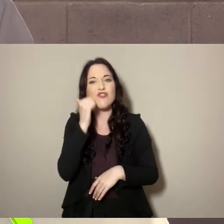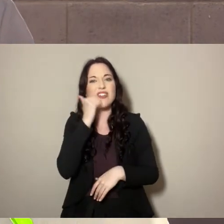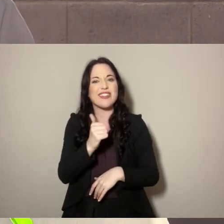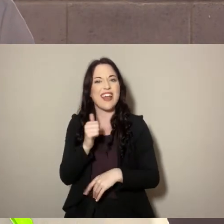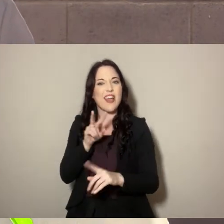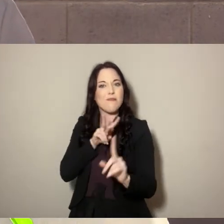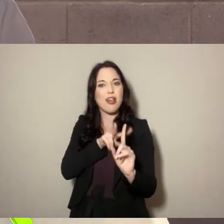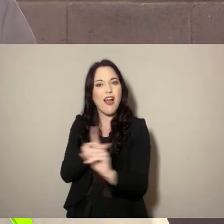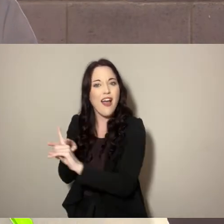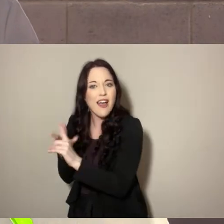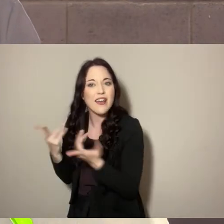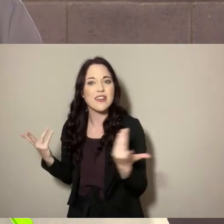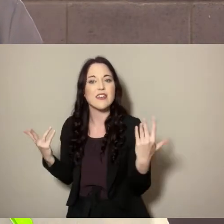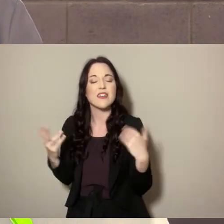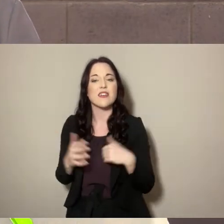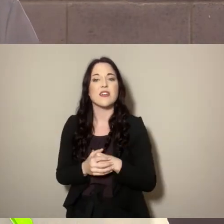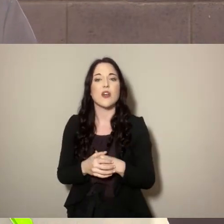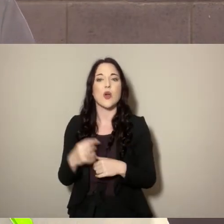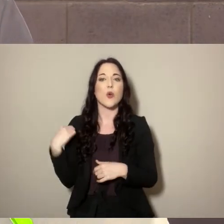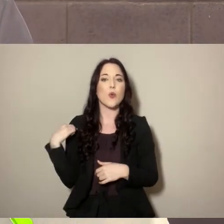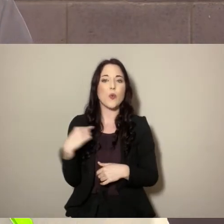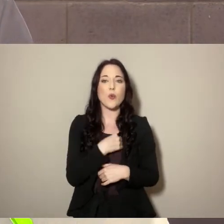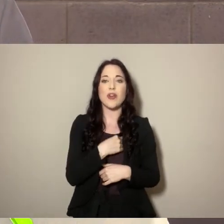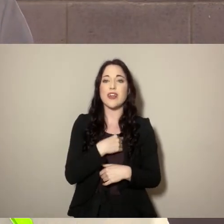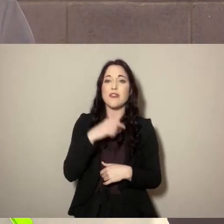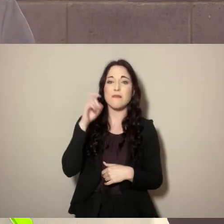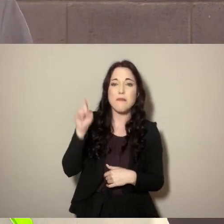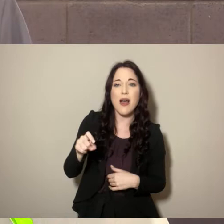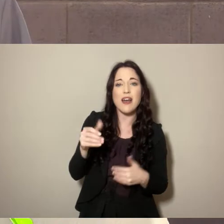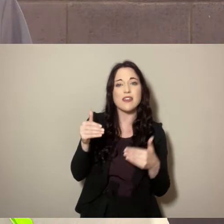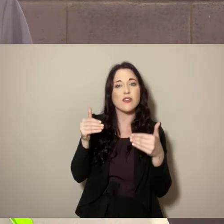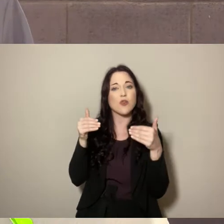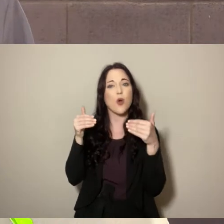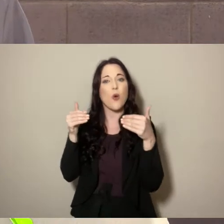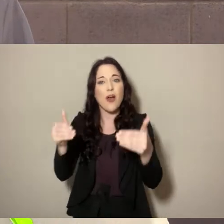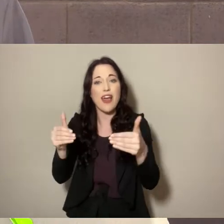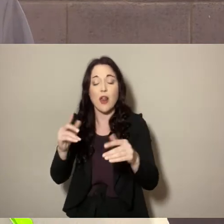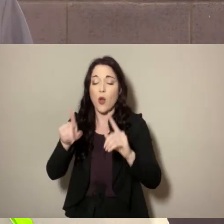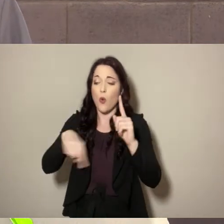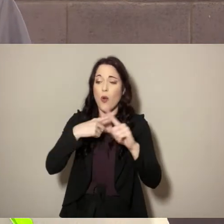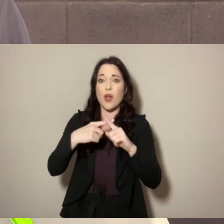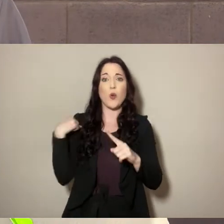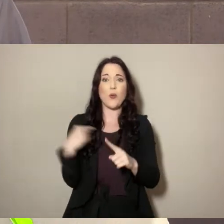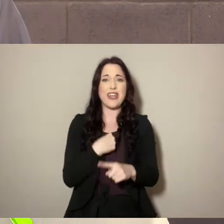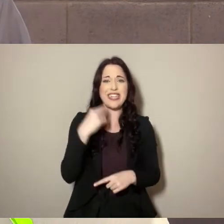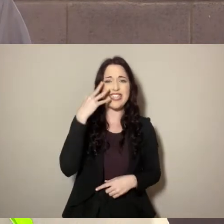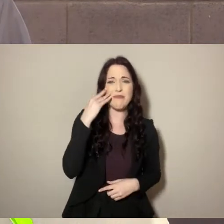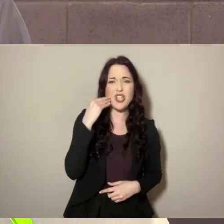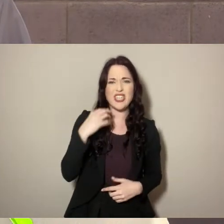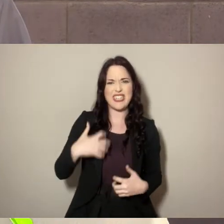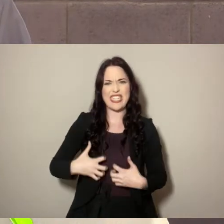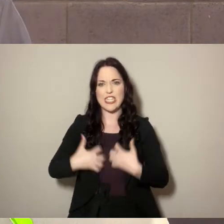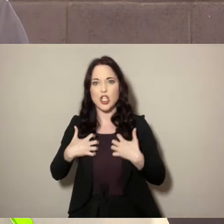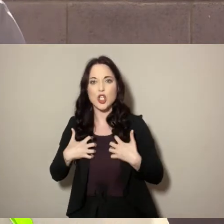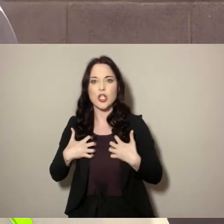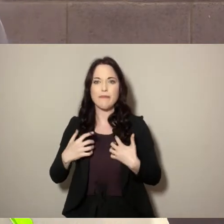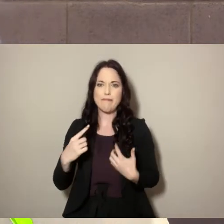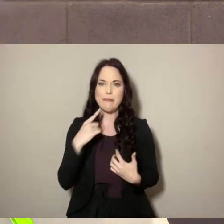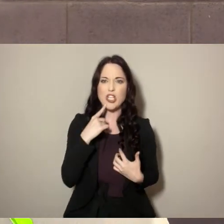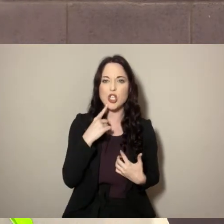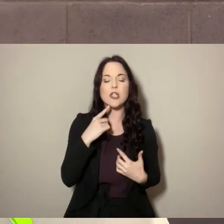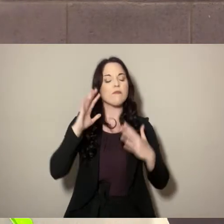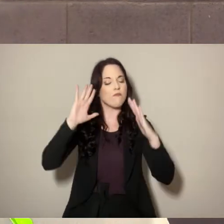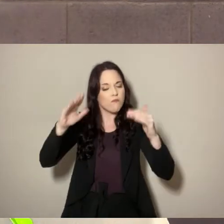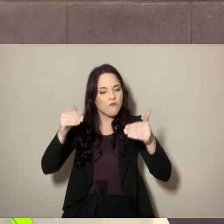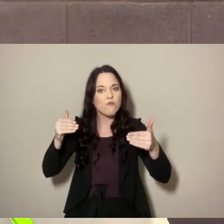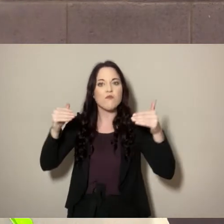anger. When we direct that anger to productive justice work, heaven comes to earth. Heaven comes